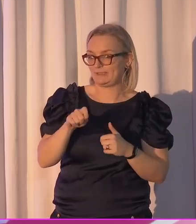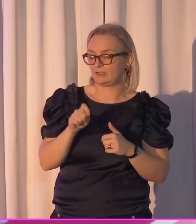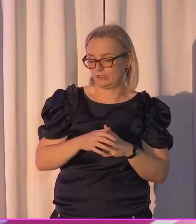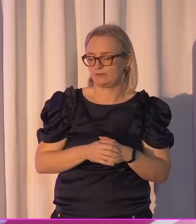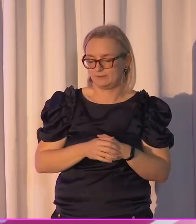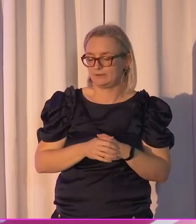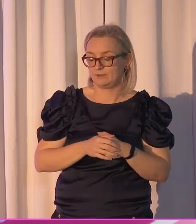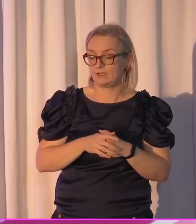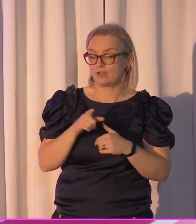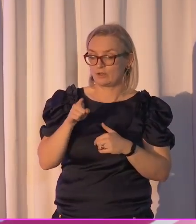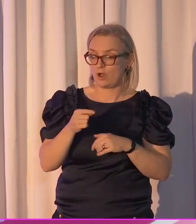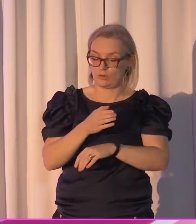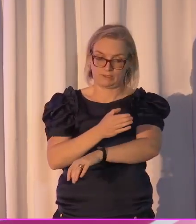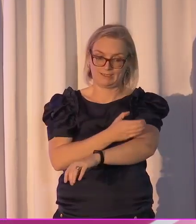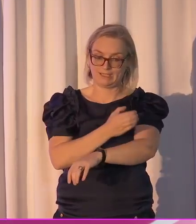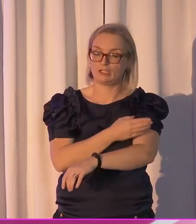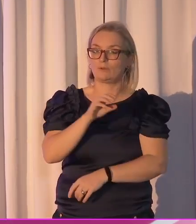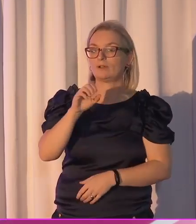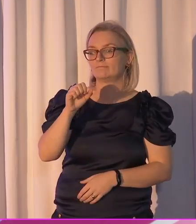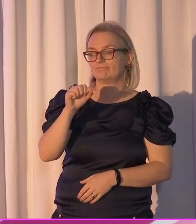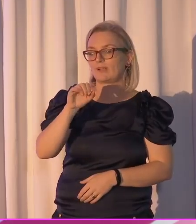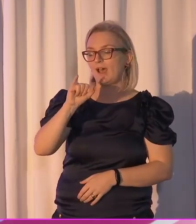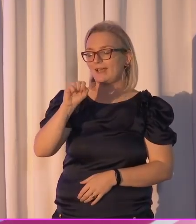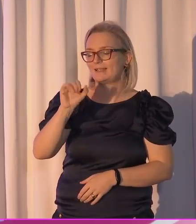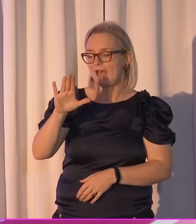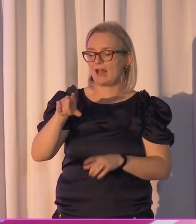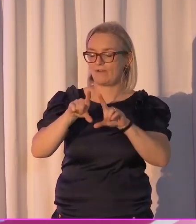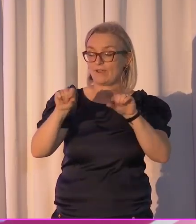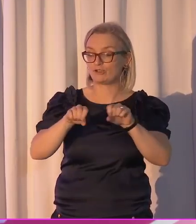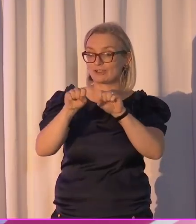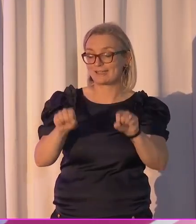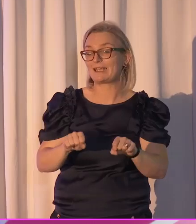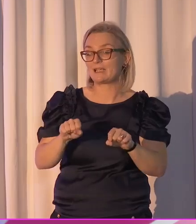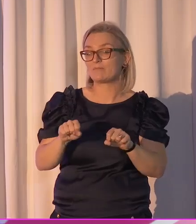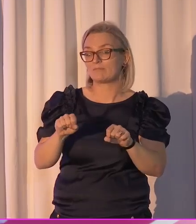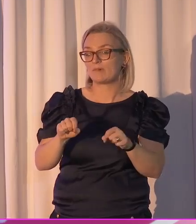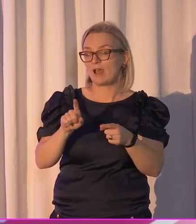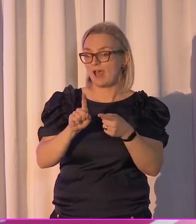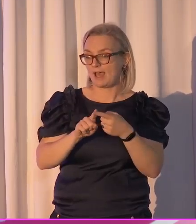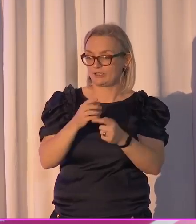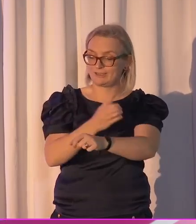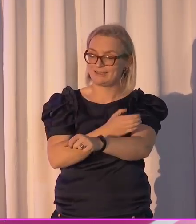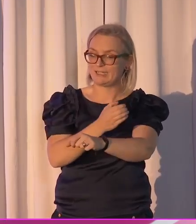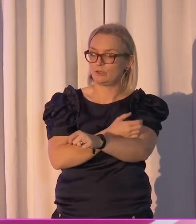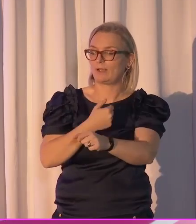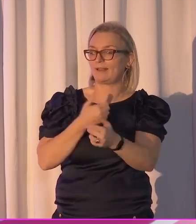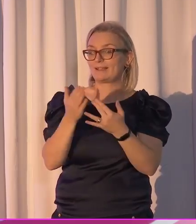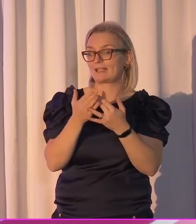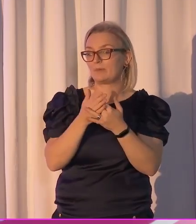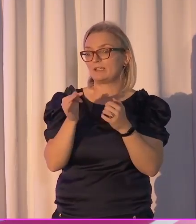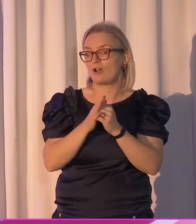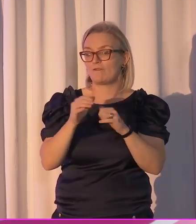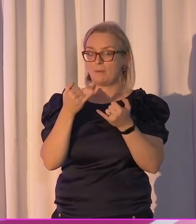in continuing the Irish Sign Language voucher scheme and improving the design and accessibility of playgrounds, sport and leisure